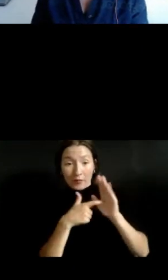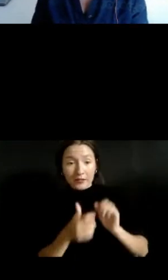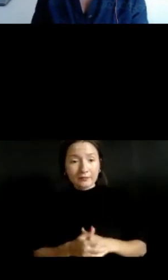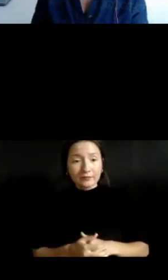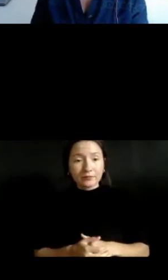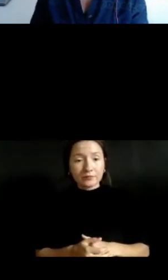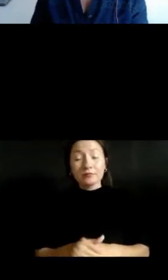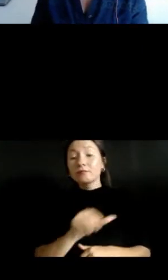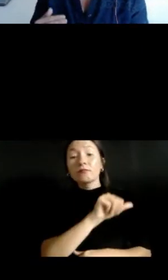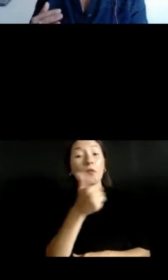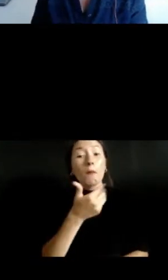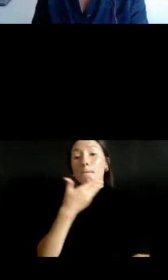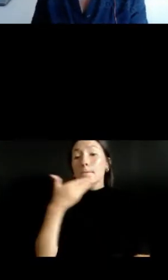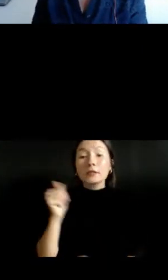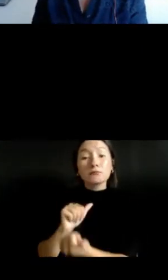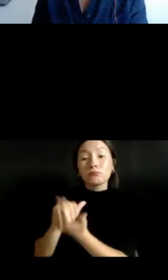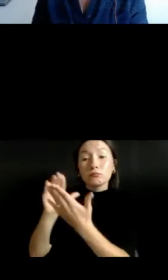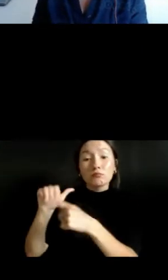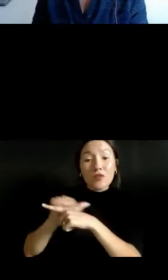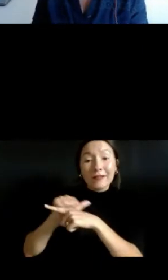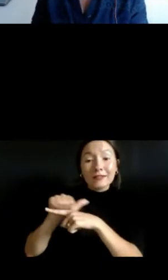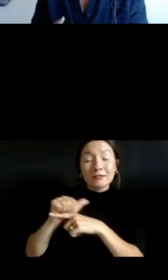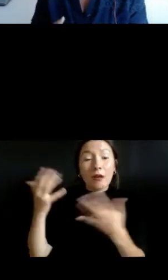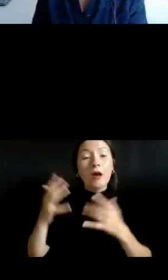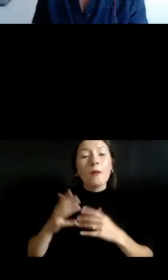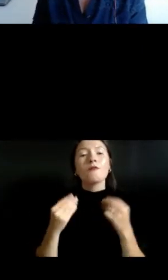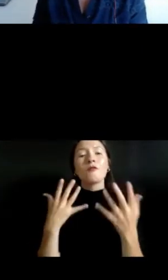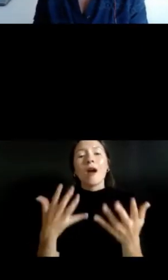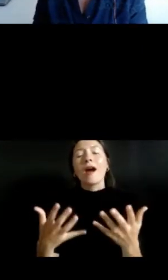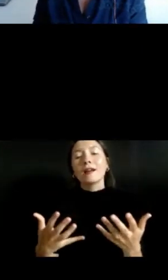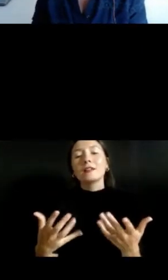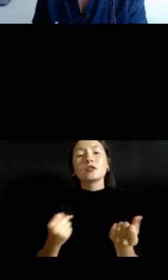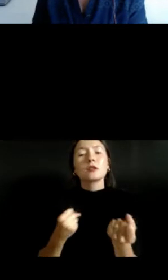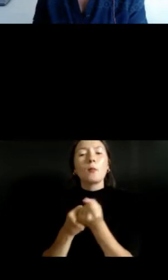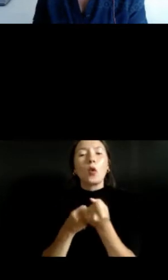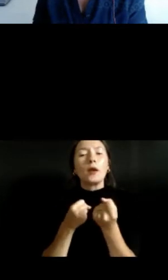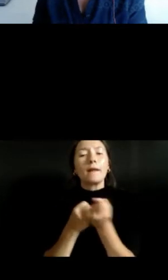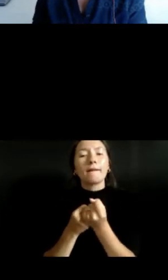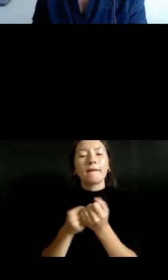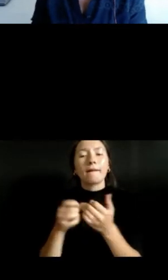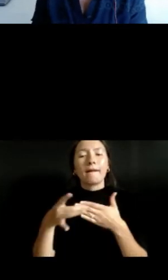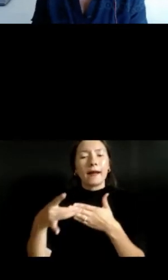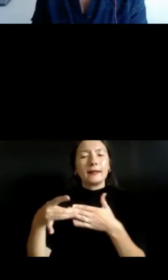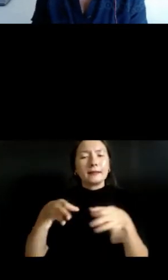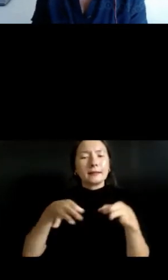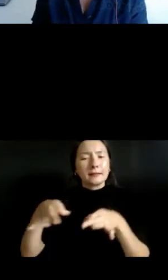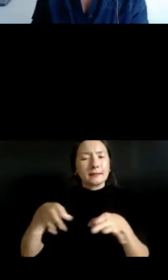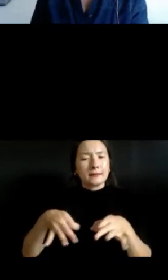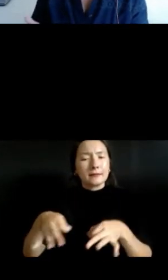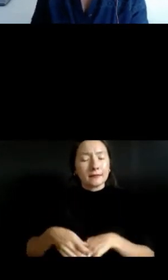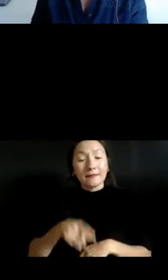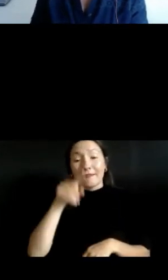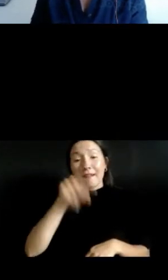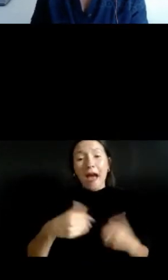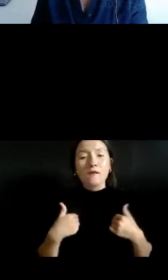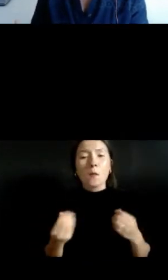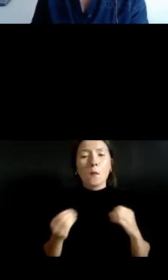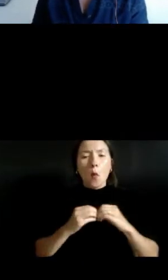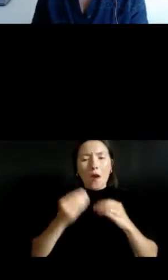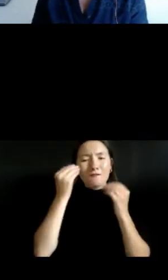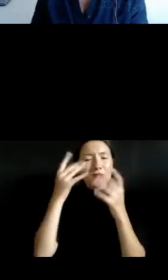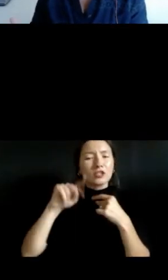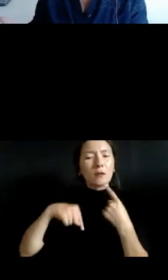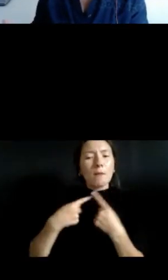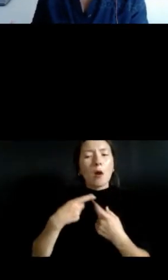supporting guidance, which gives you more information about making your content accessible. So this example gives more detail about which of the tool's